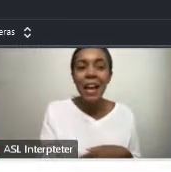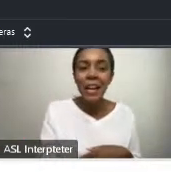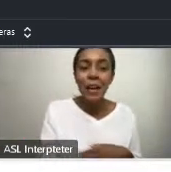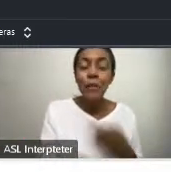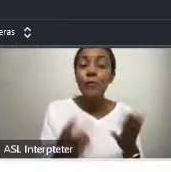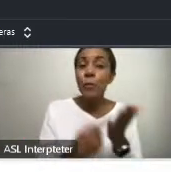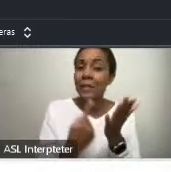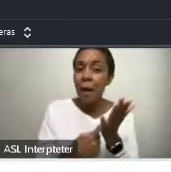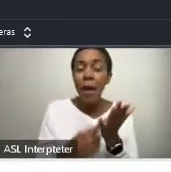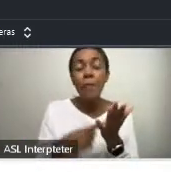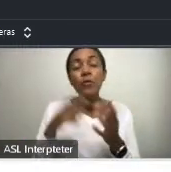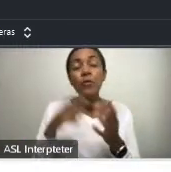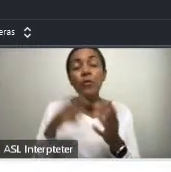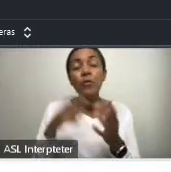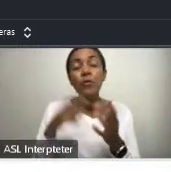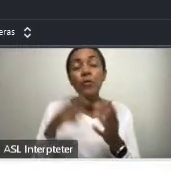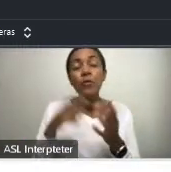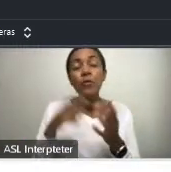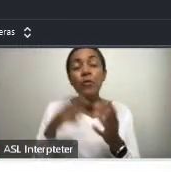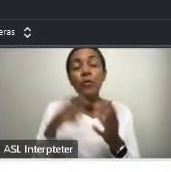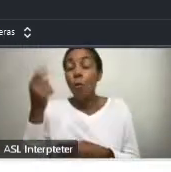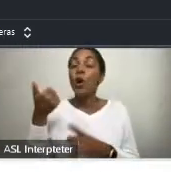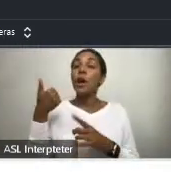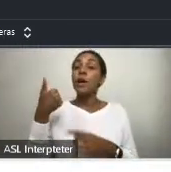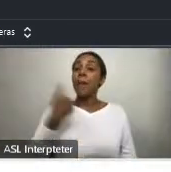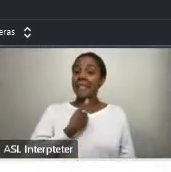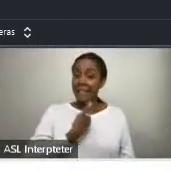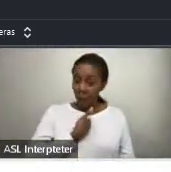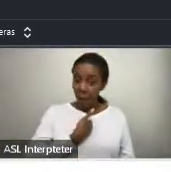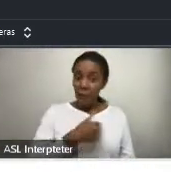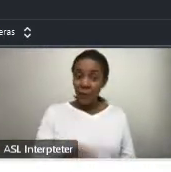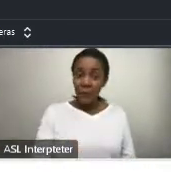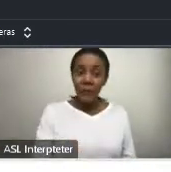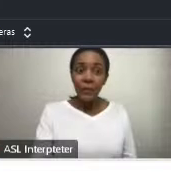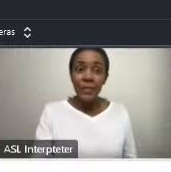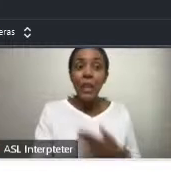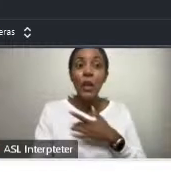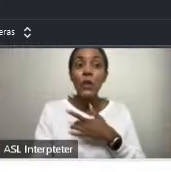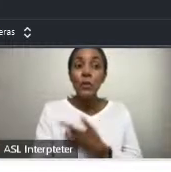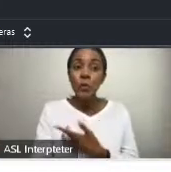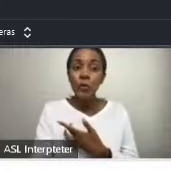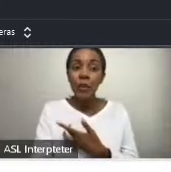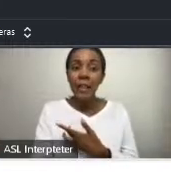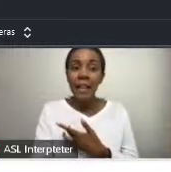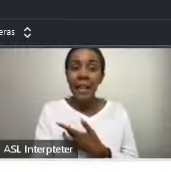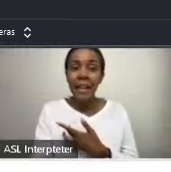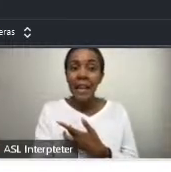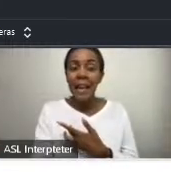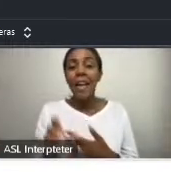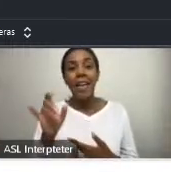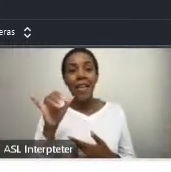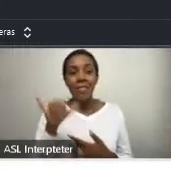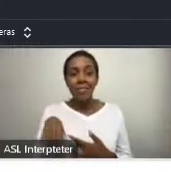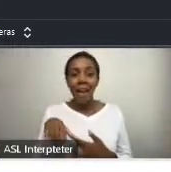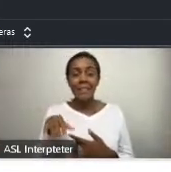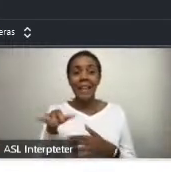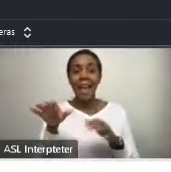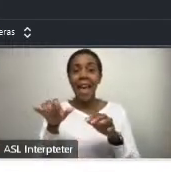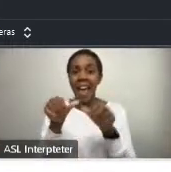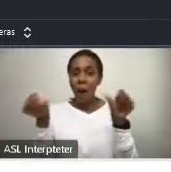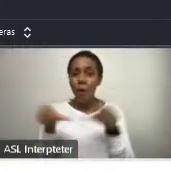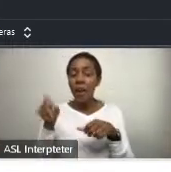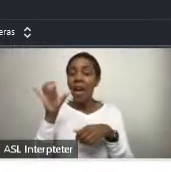sometimes you just have to see things for yourself. Usually at that area, that easement, whatever we want to call it, right